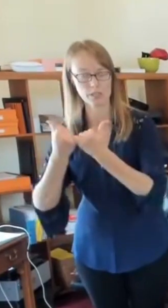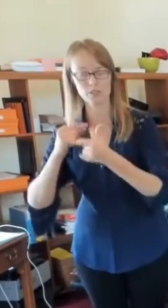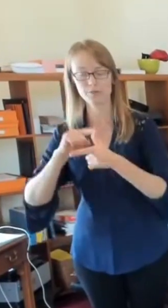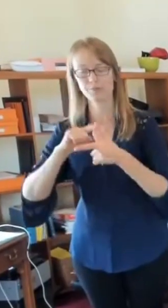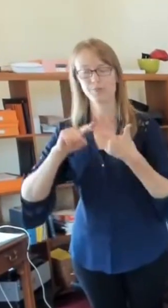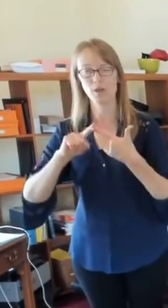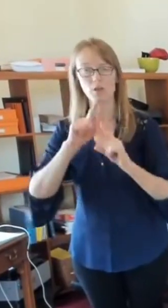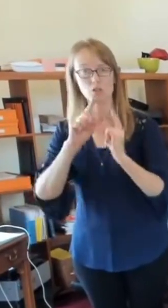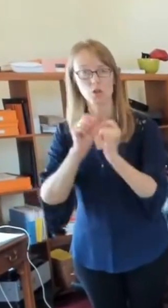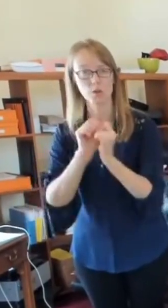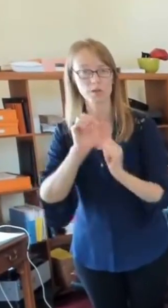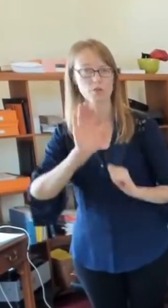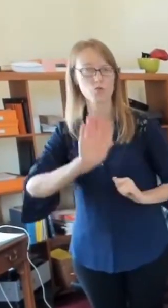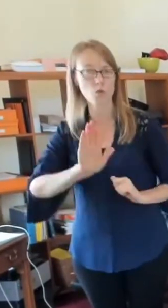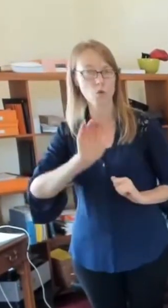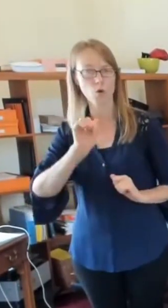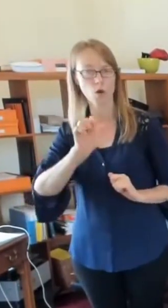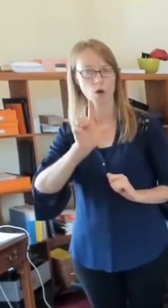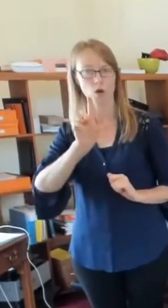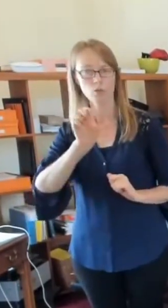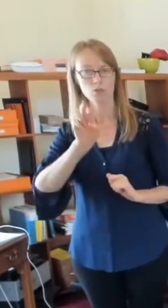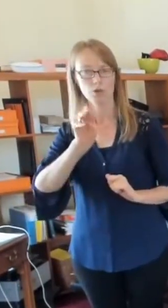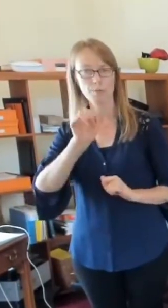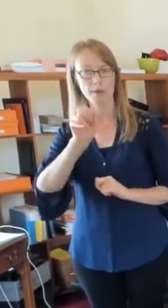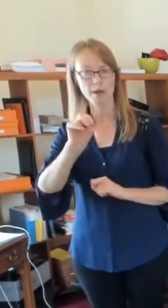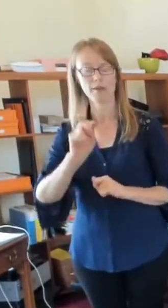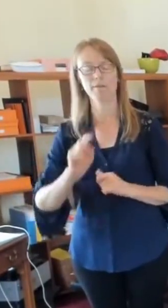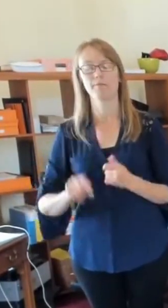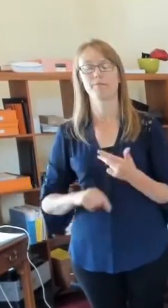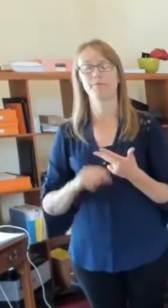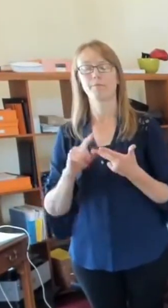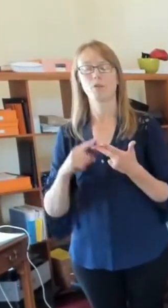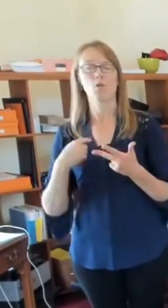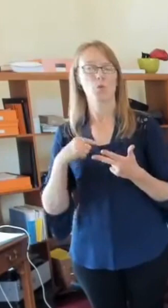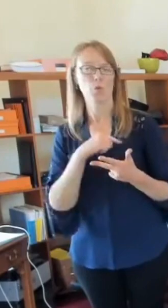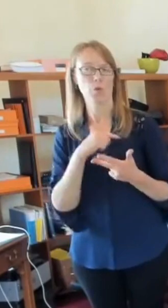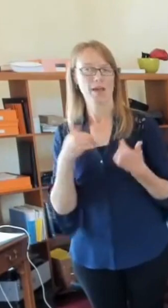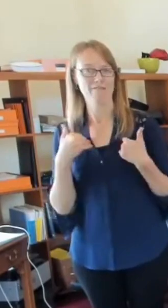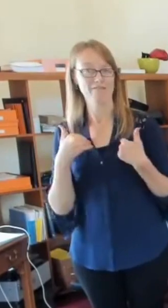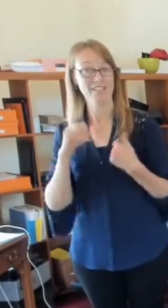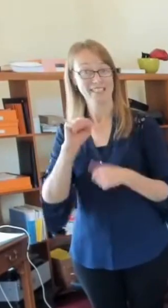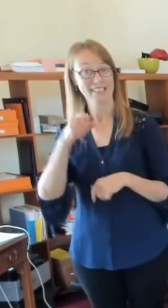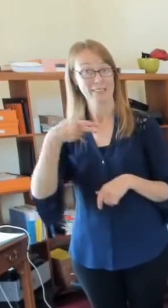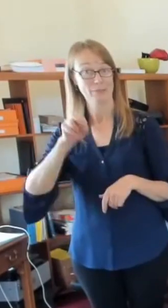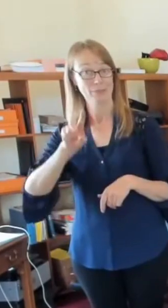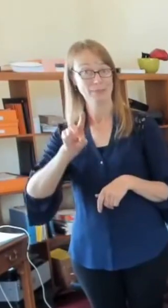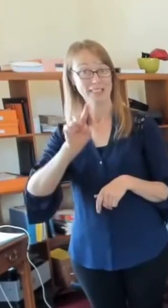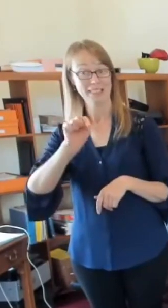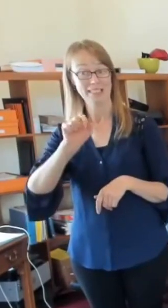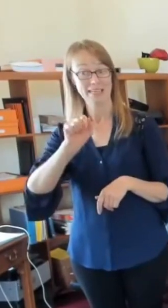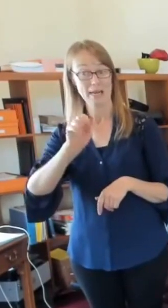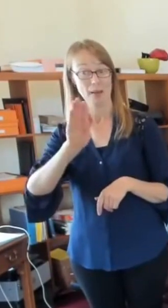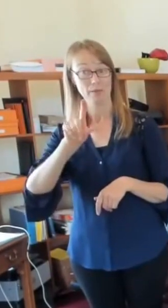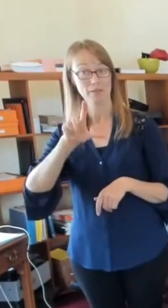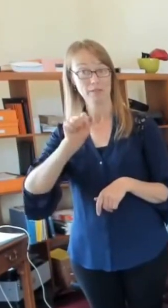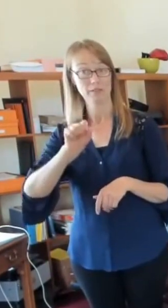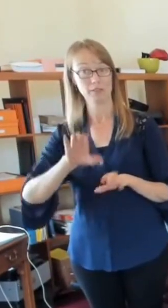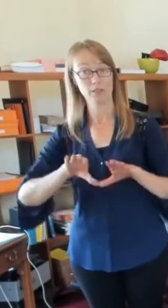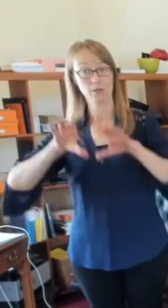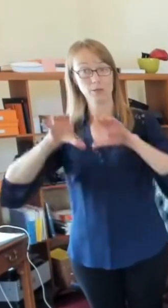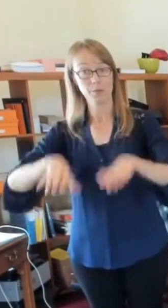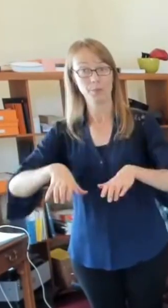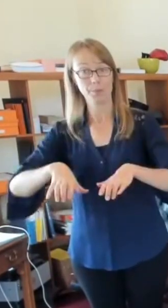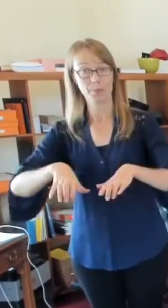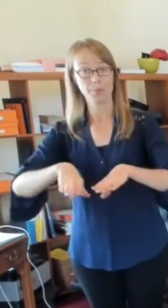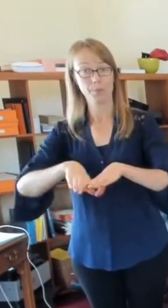Speed humps, I think is what we're calling them now, or speed tables, are available on streets